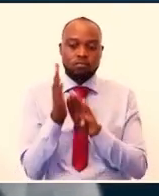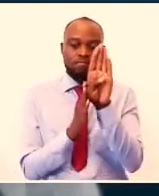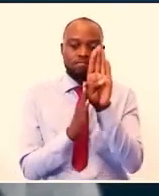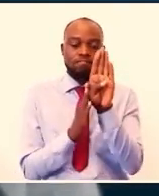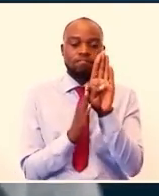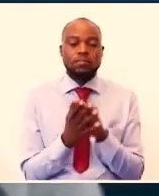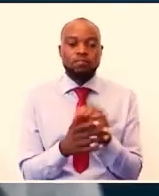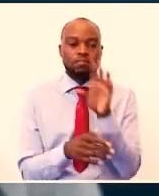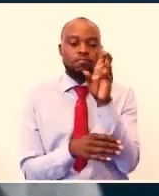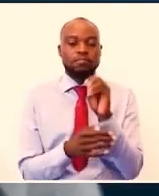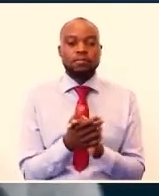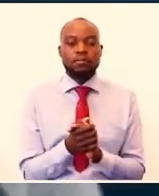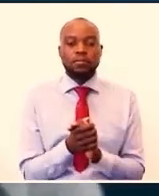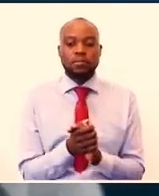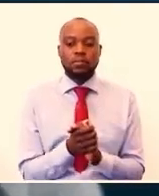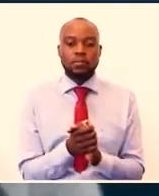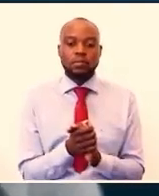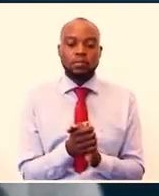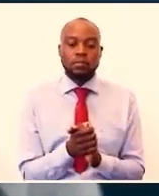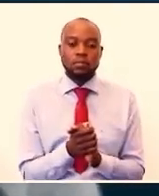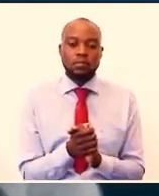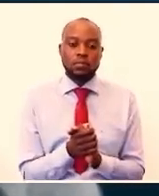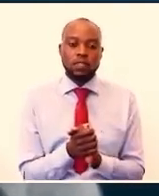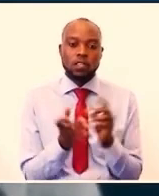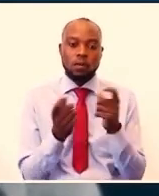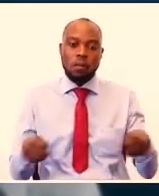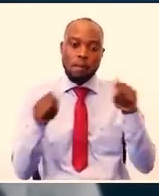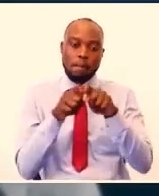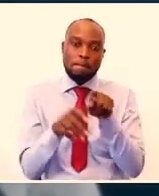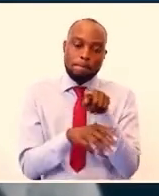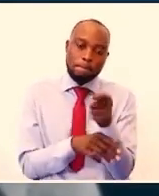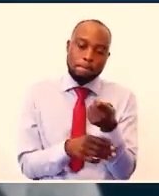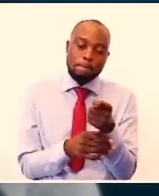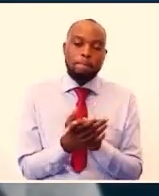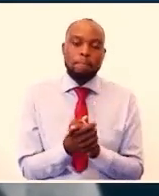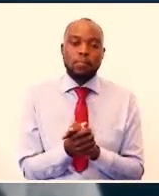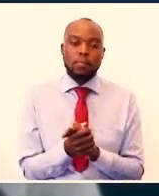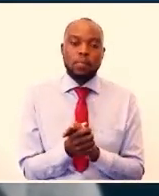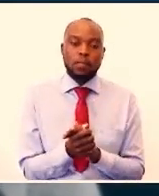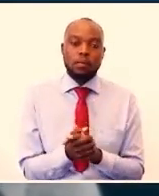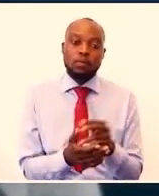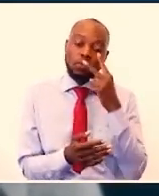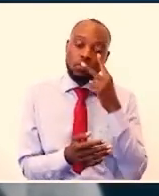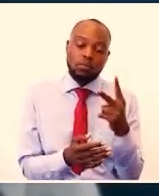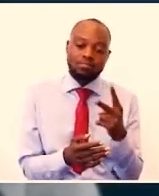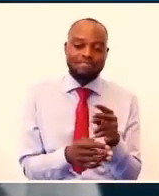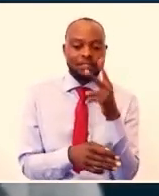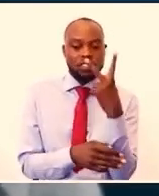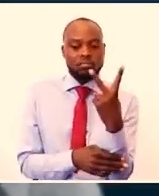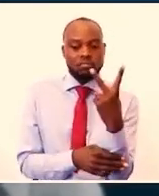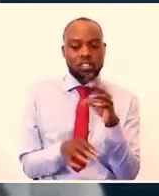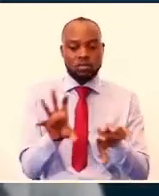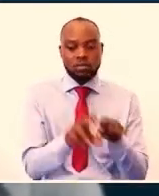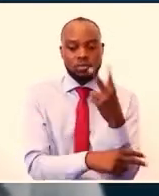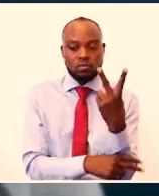trajectory. And so the important thing there is to ensure 2 things.